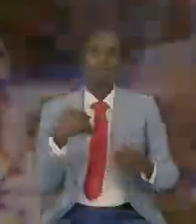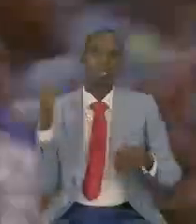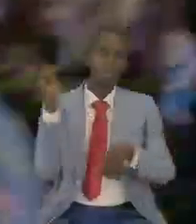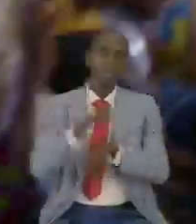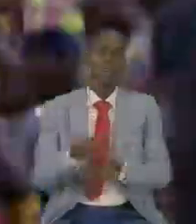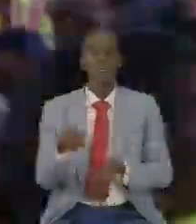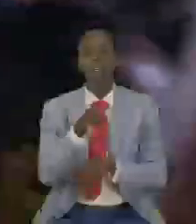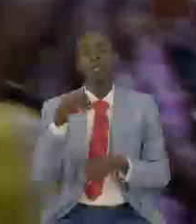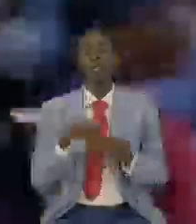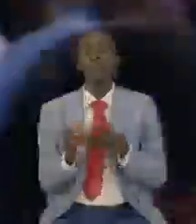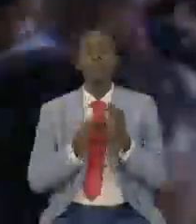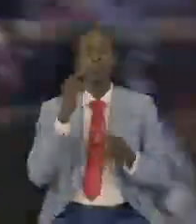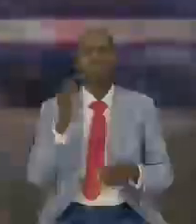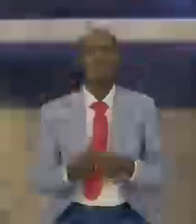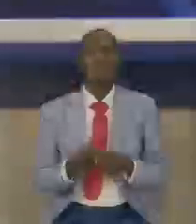Overcomers,